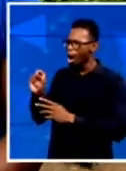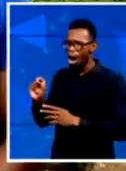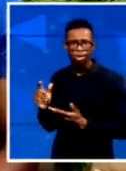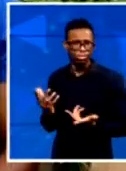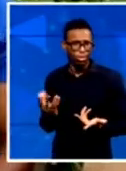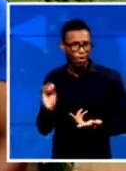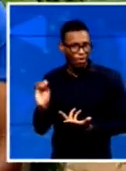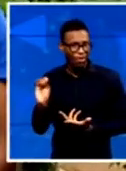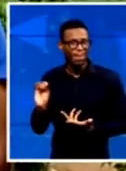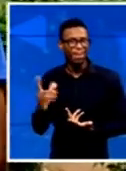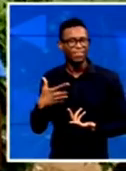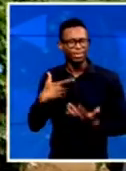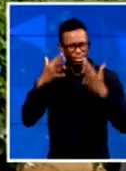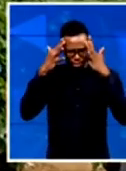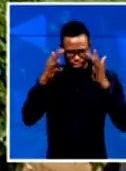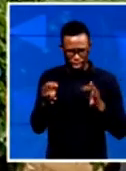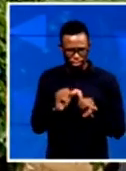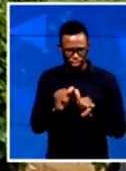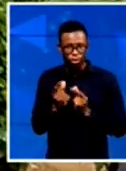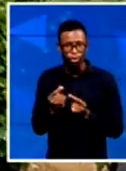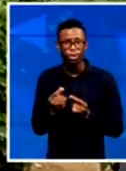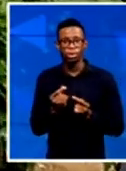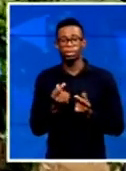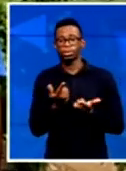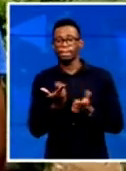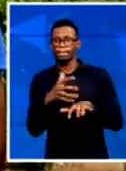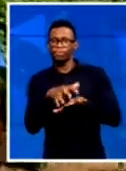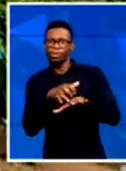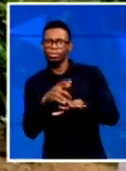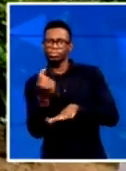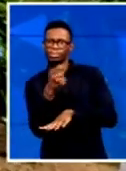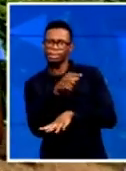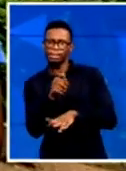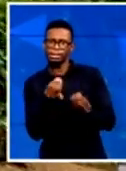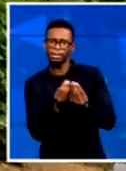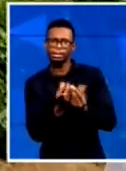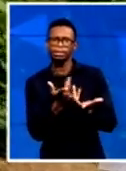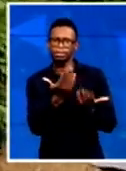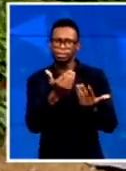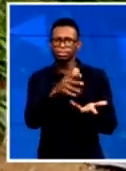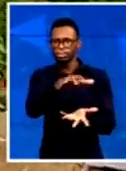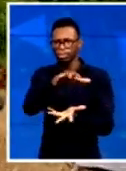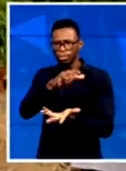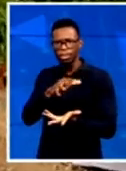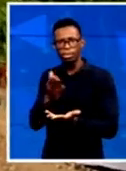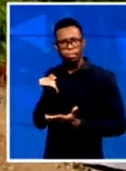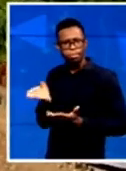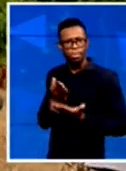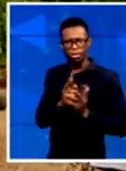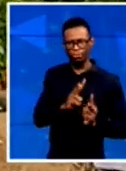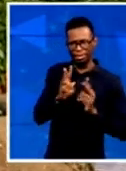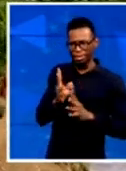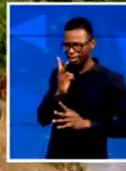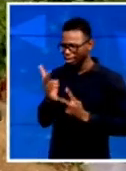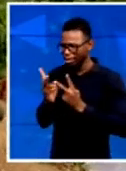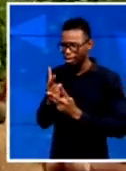products. This doesn't only benefit the establishments as well as the visitors that are looking for a diverse